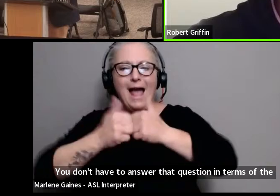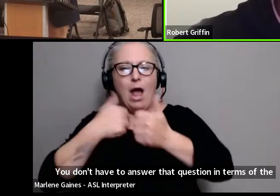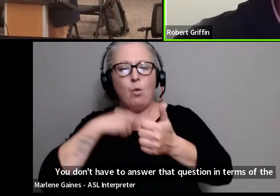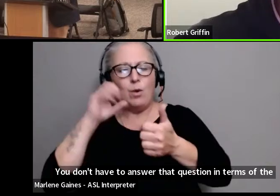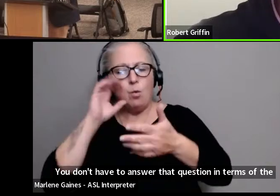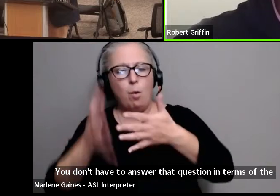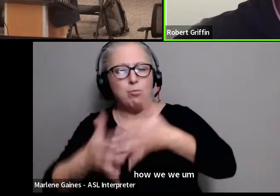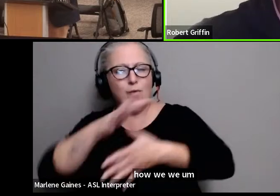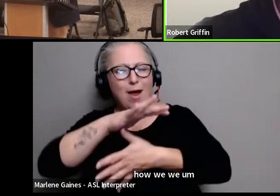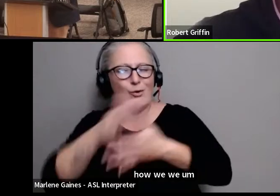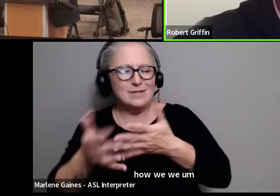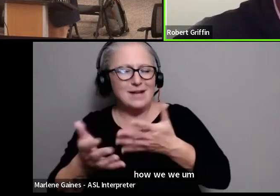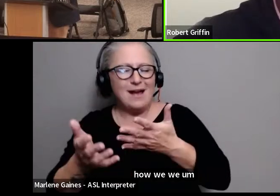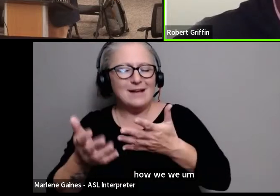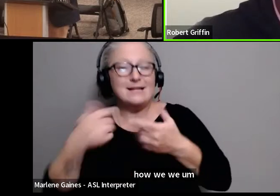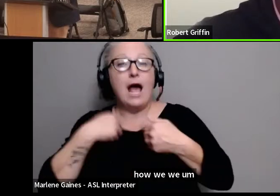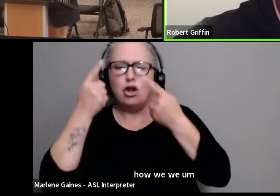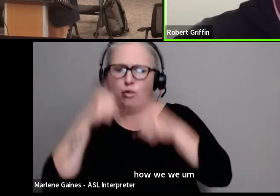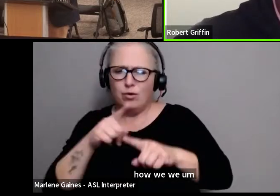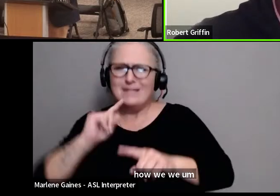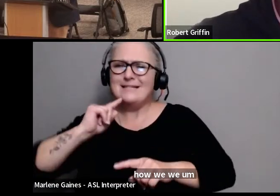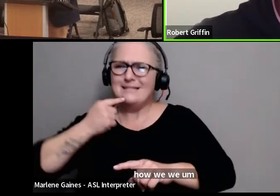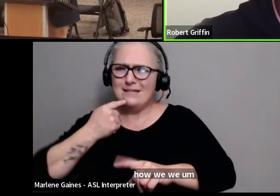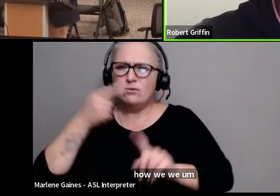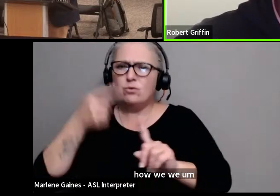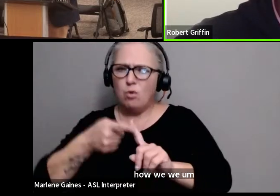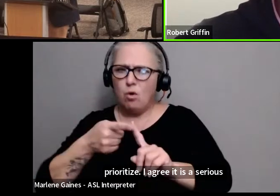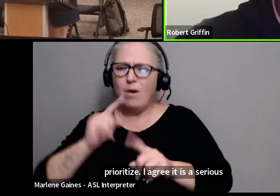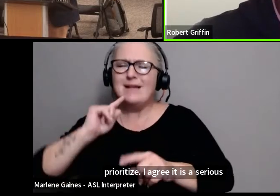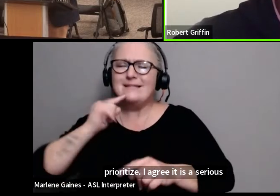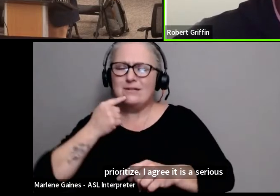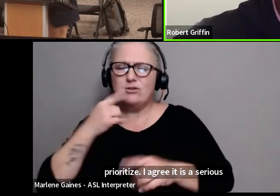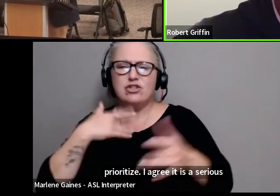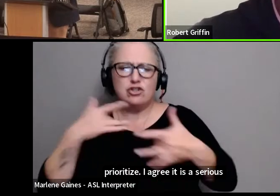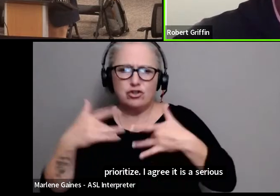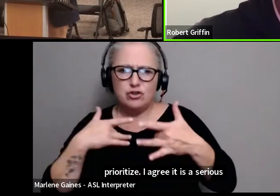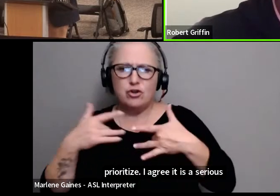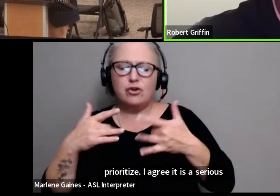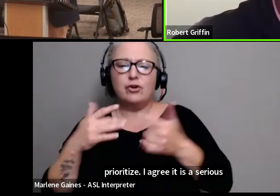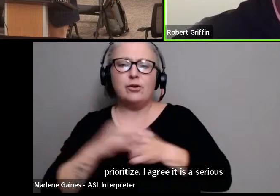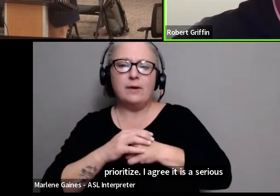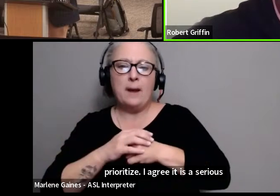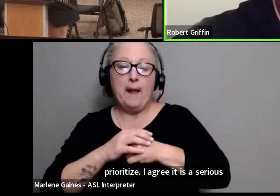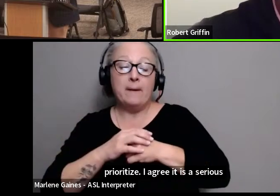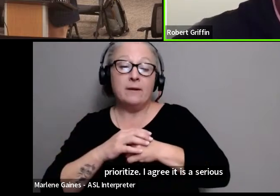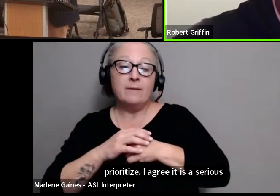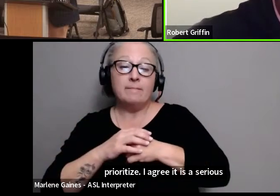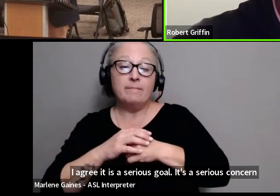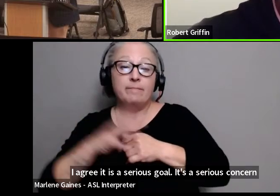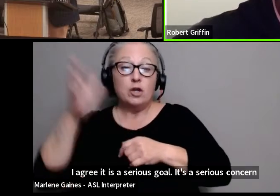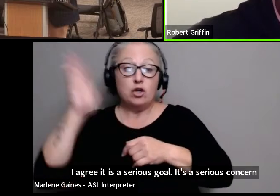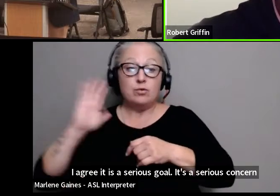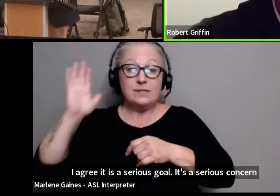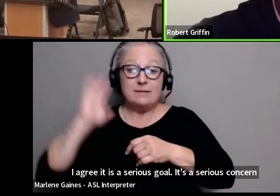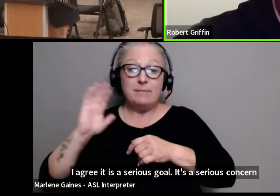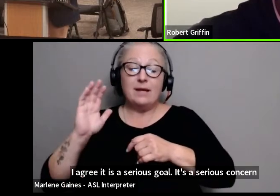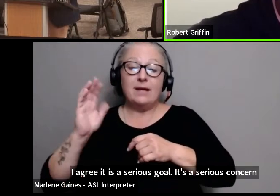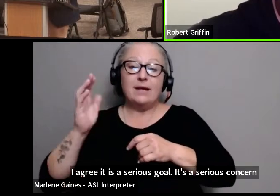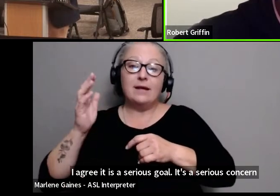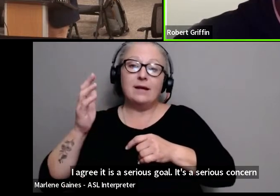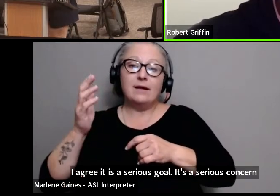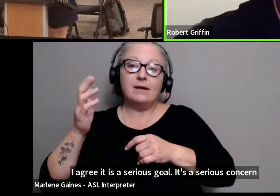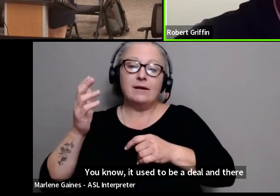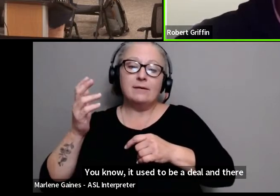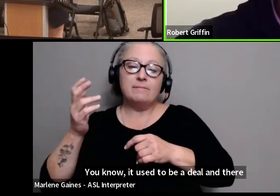prioritize. I agree. It is a serious goal. It's a serious concern. It used to be a deal, and there